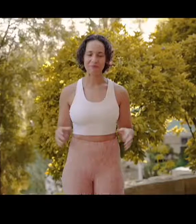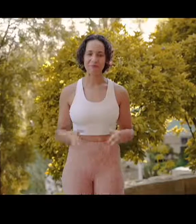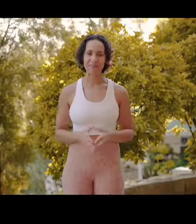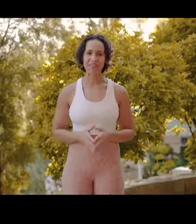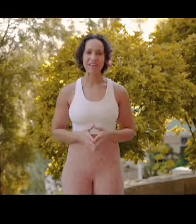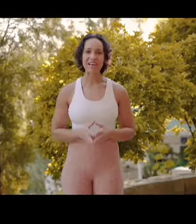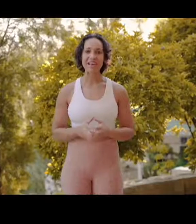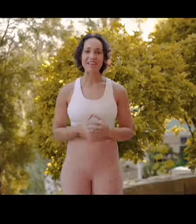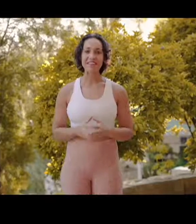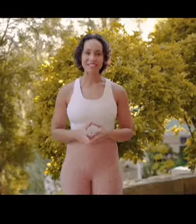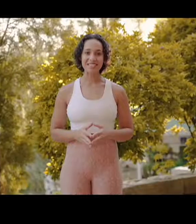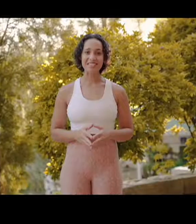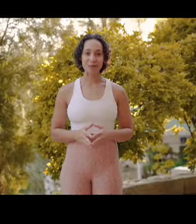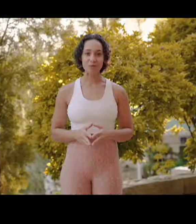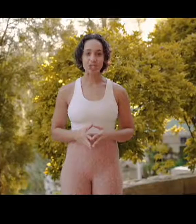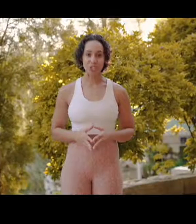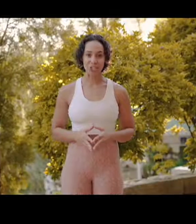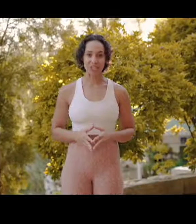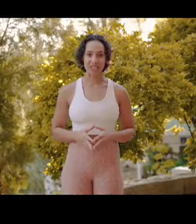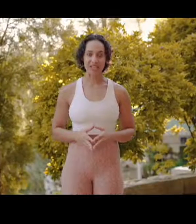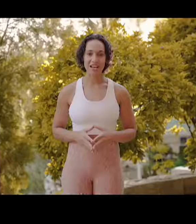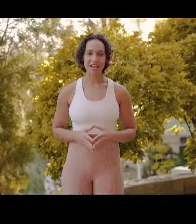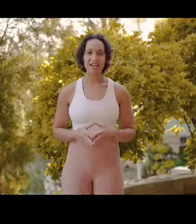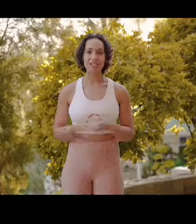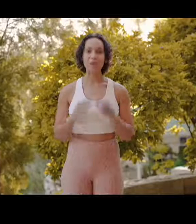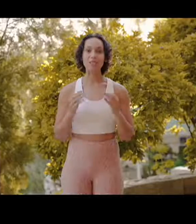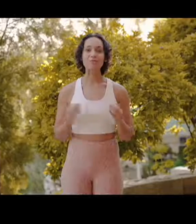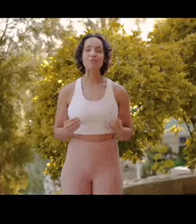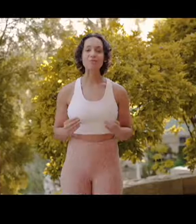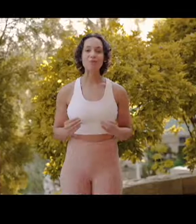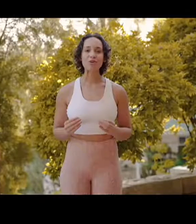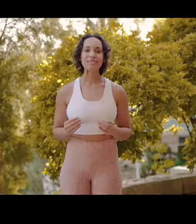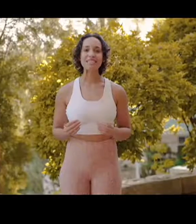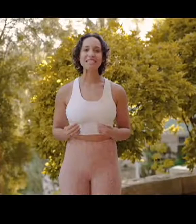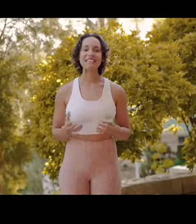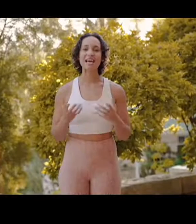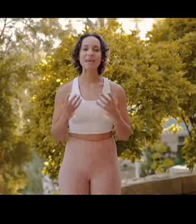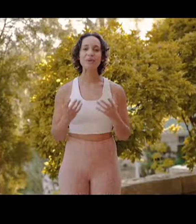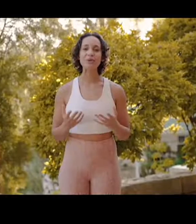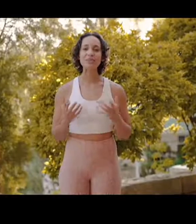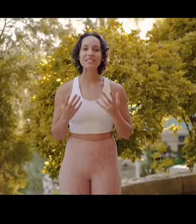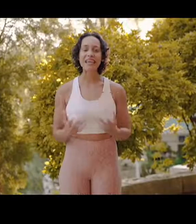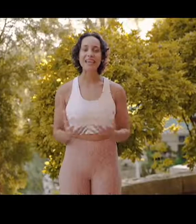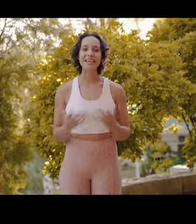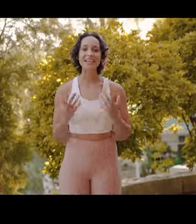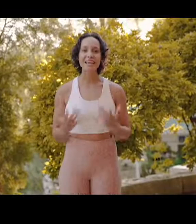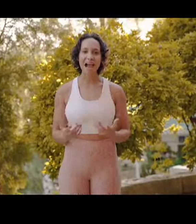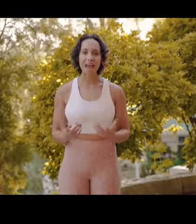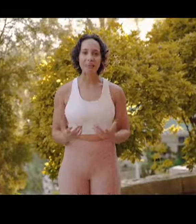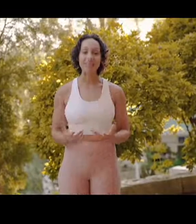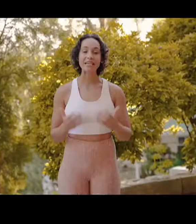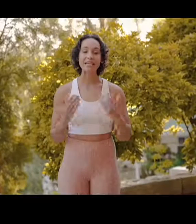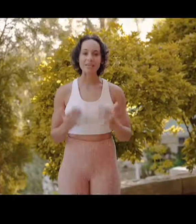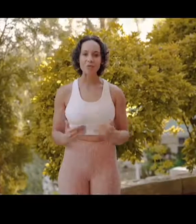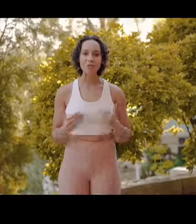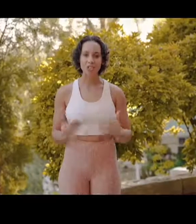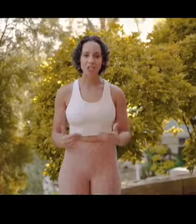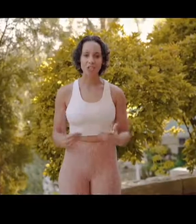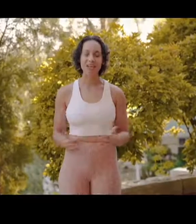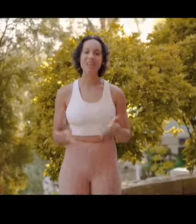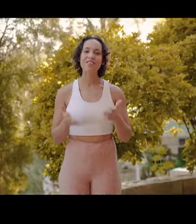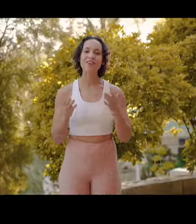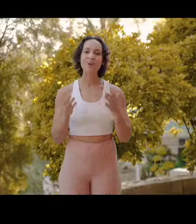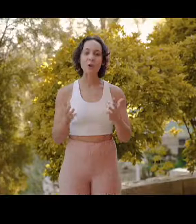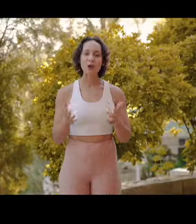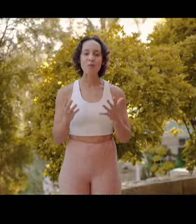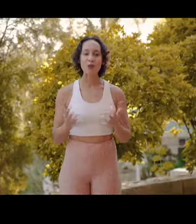anywhere. This is a demonstration, so what's most important is that you take the time in each